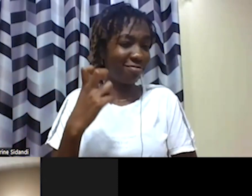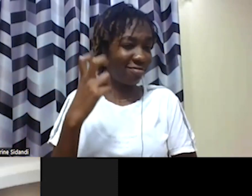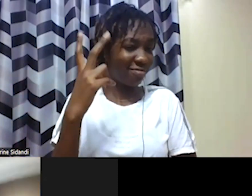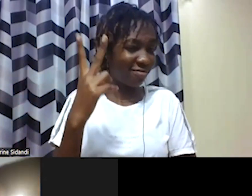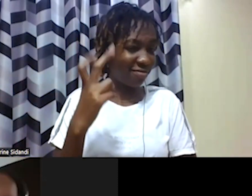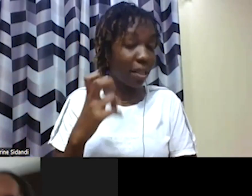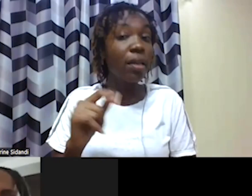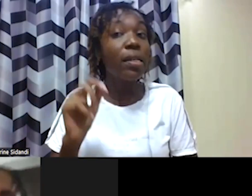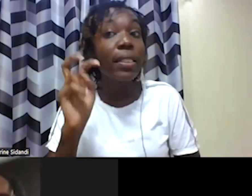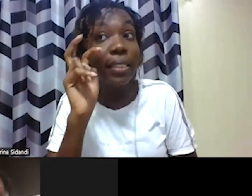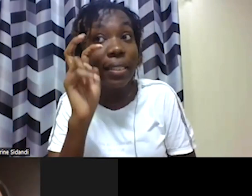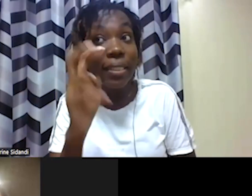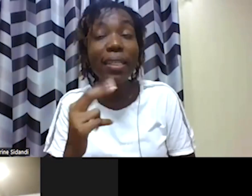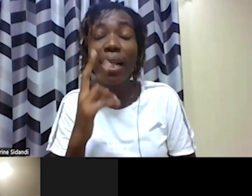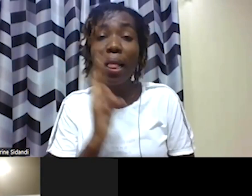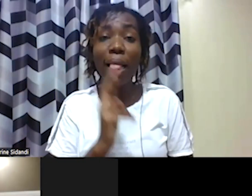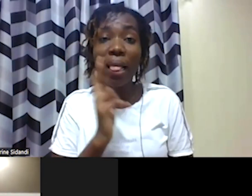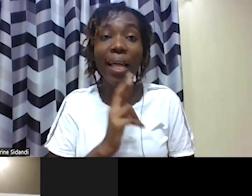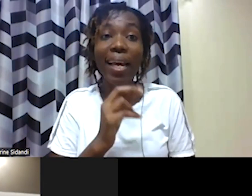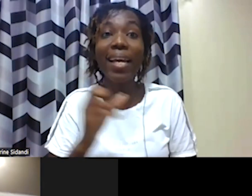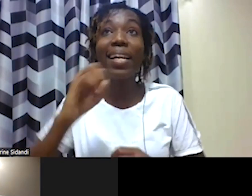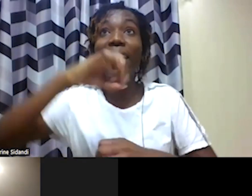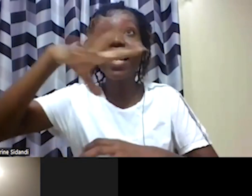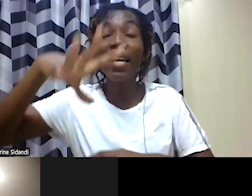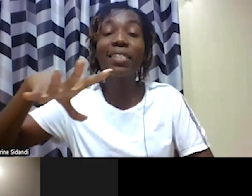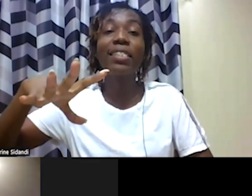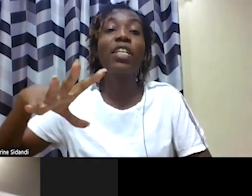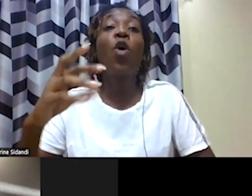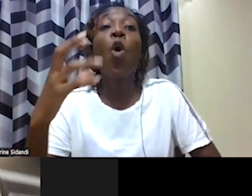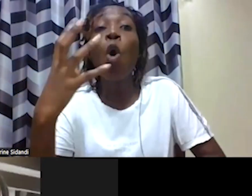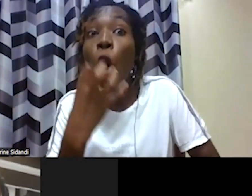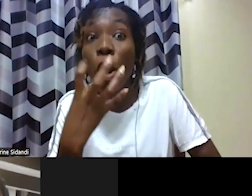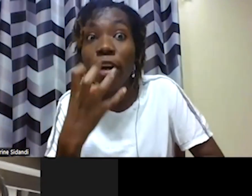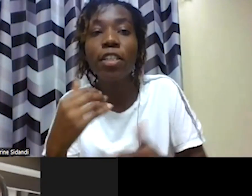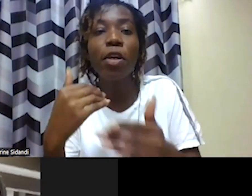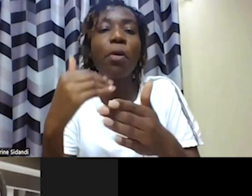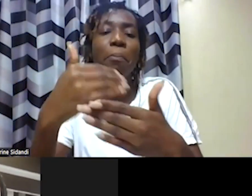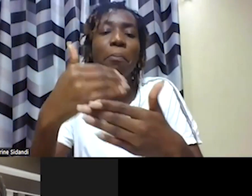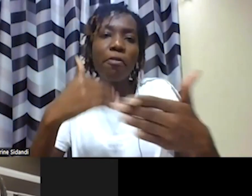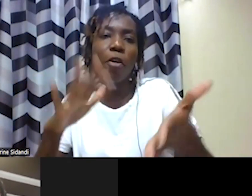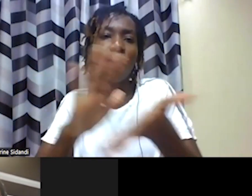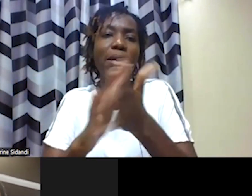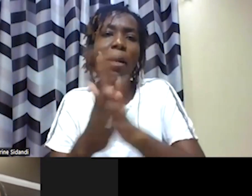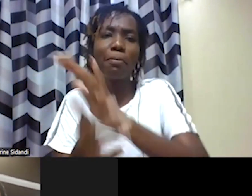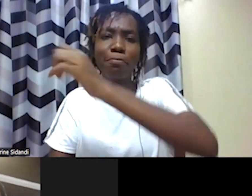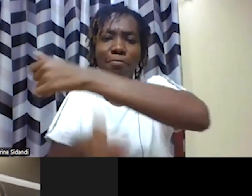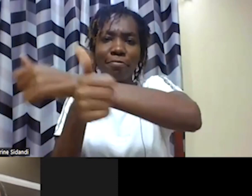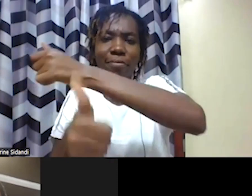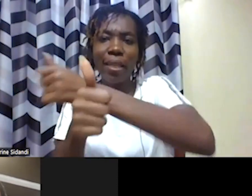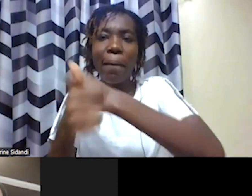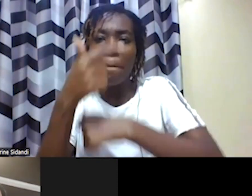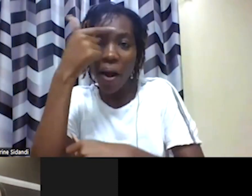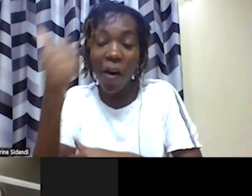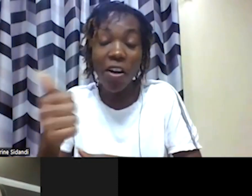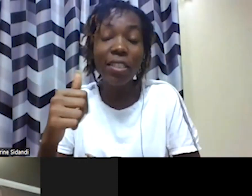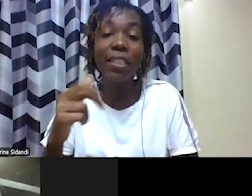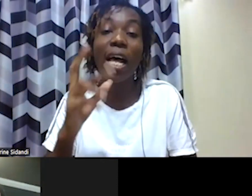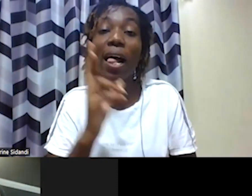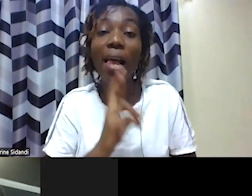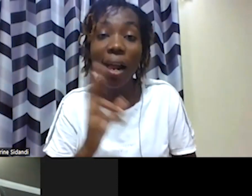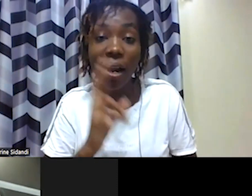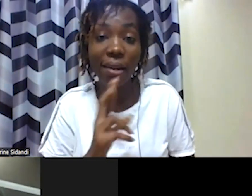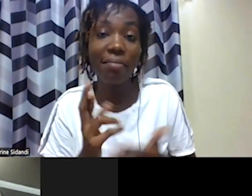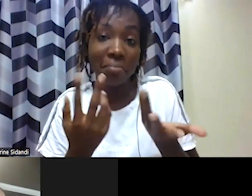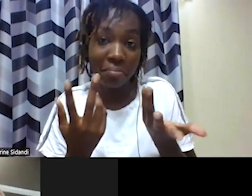who see the red lights, orange, before it becomes danger, you know, because it does red. And I mean that